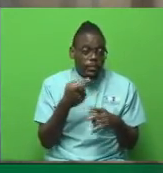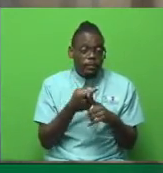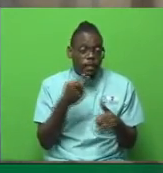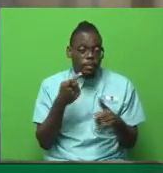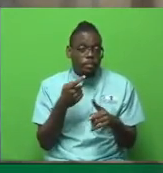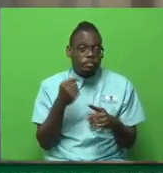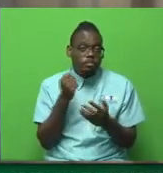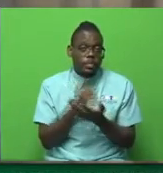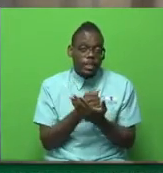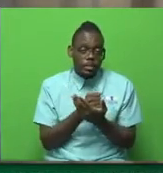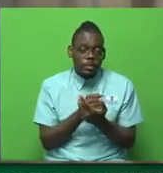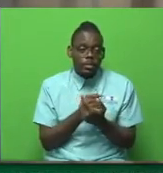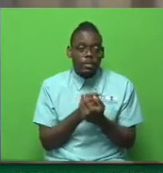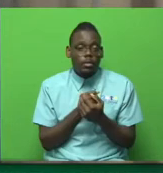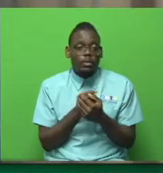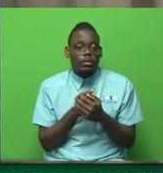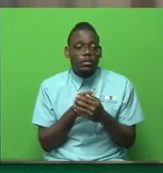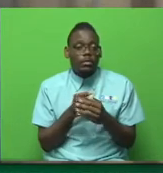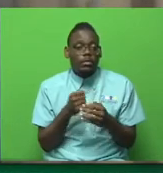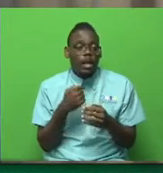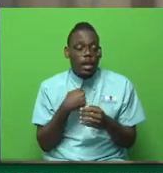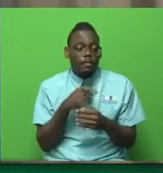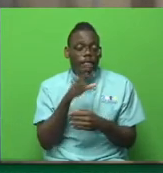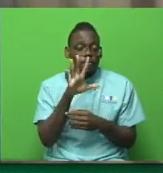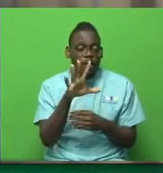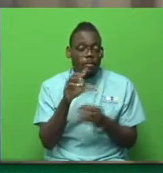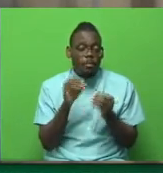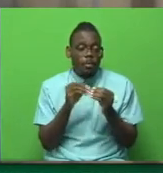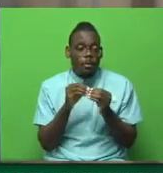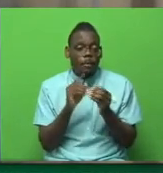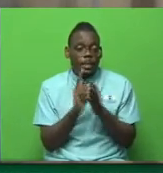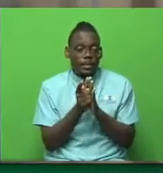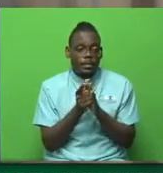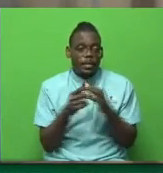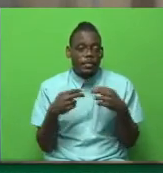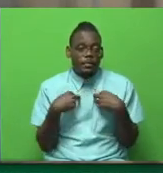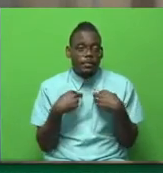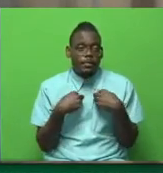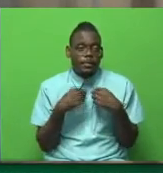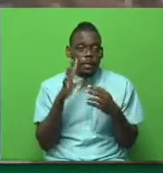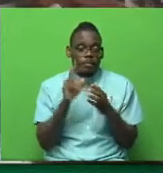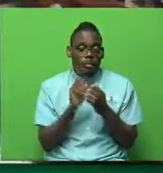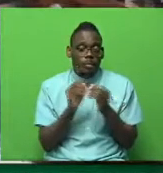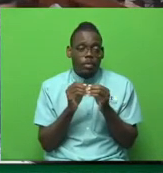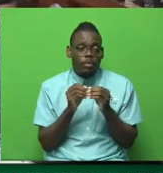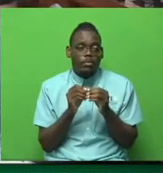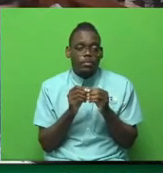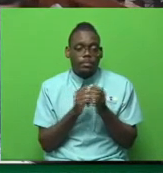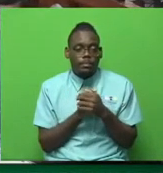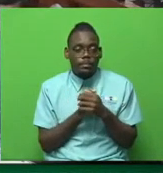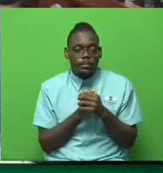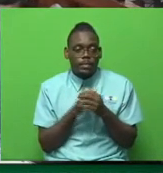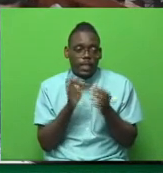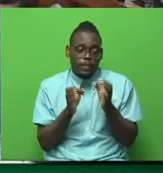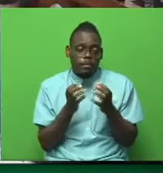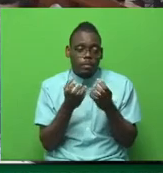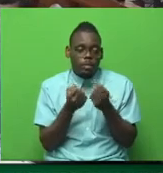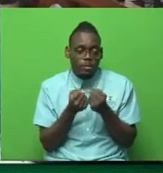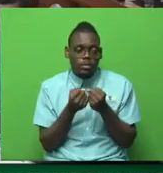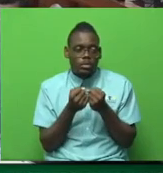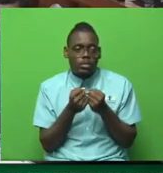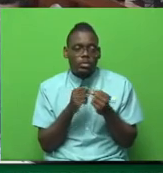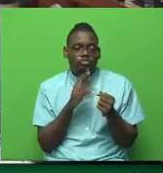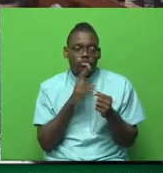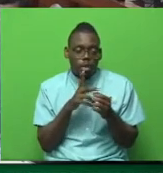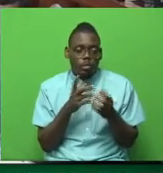you have five more minutes of speaking time you're entitled off with a 10 minutes if you wish to request I most definitely will appreciate